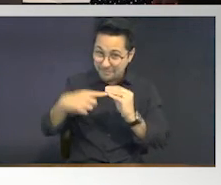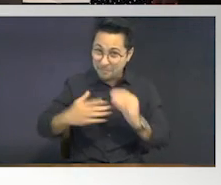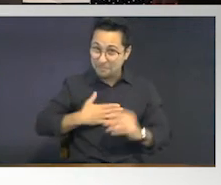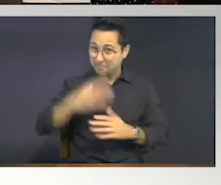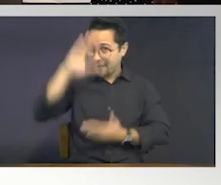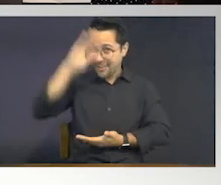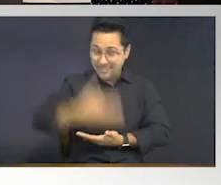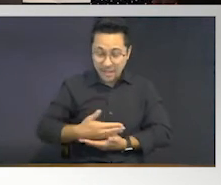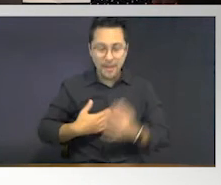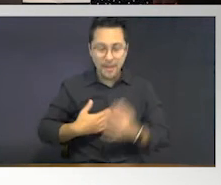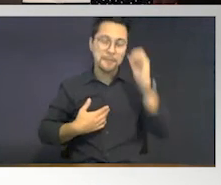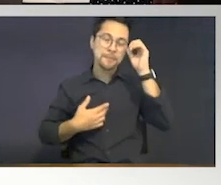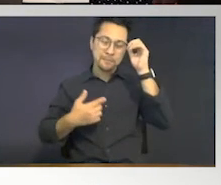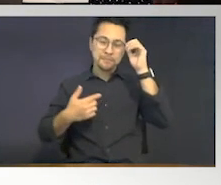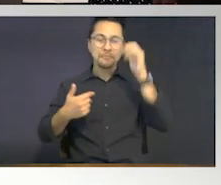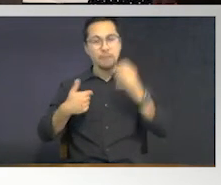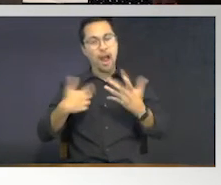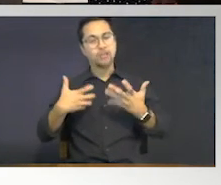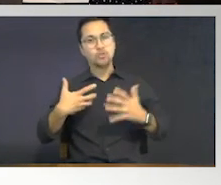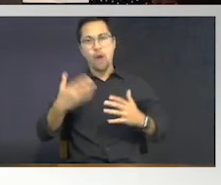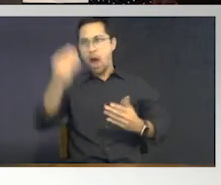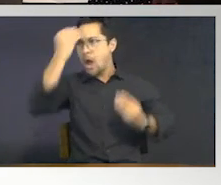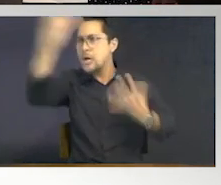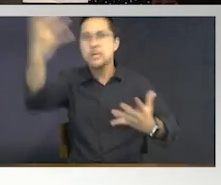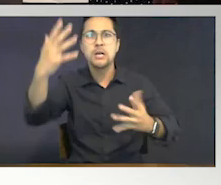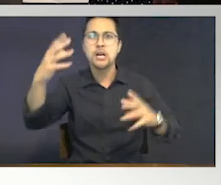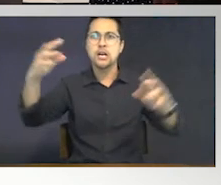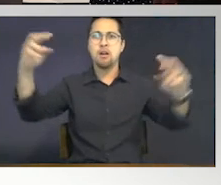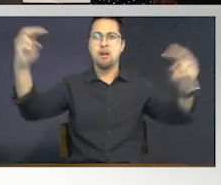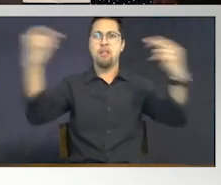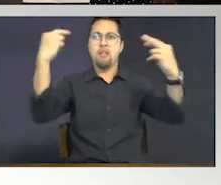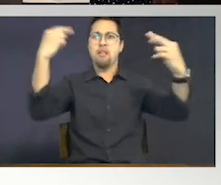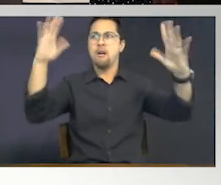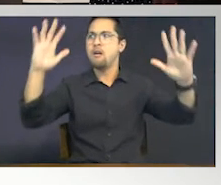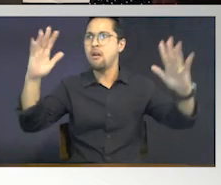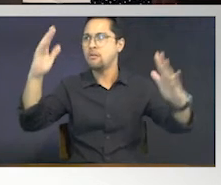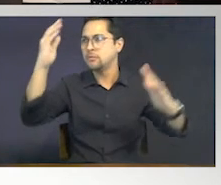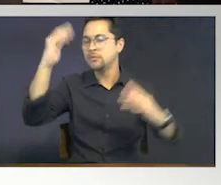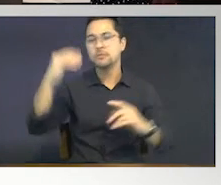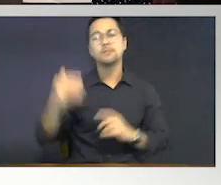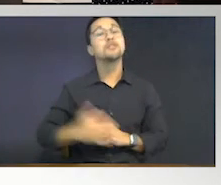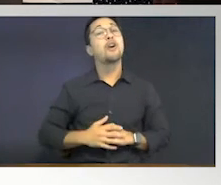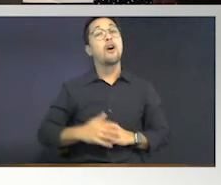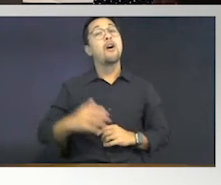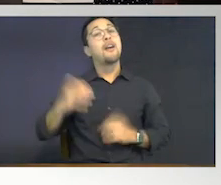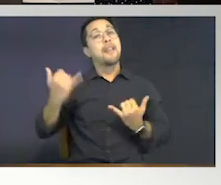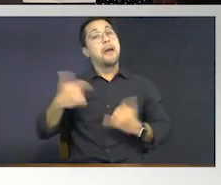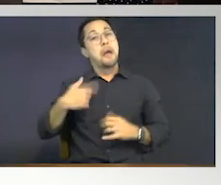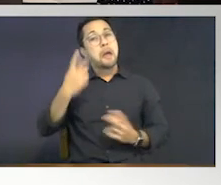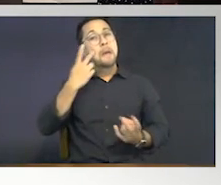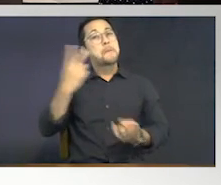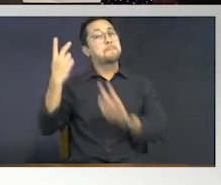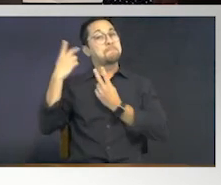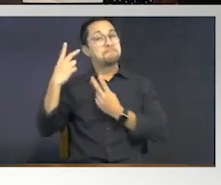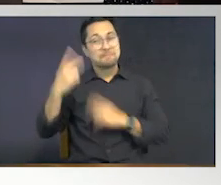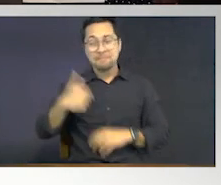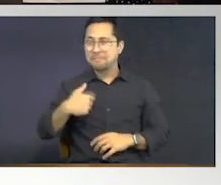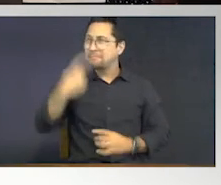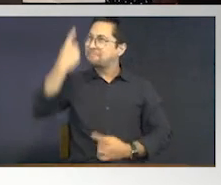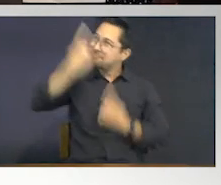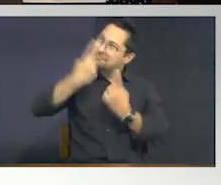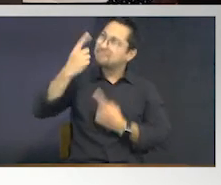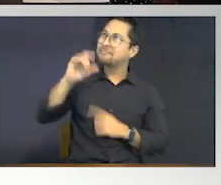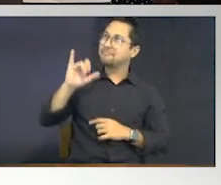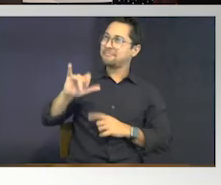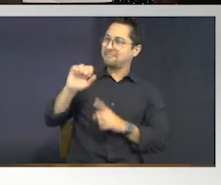things. I wanted to be heard, right? So when I look back and I think about that, it probably